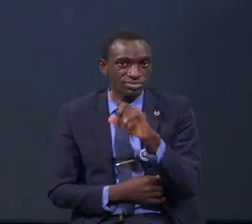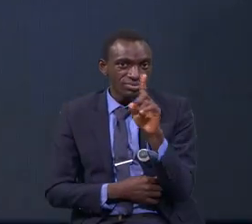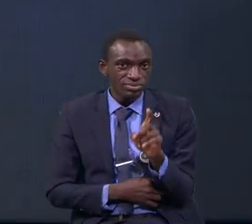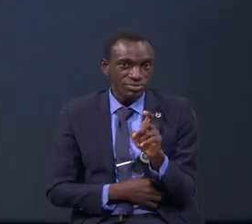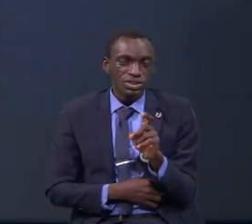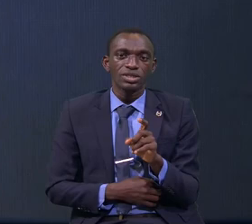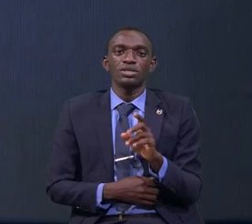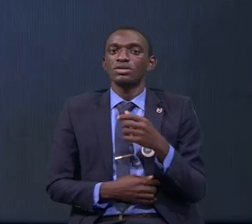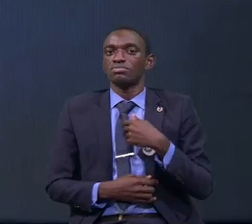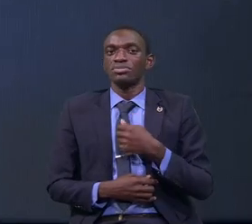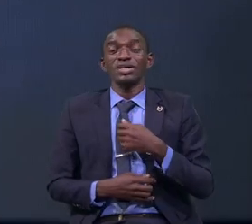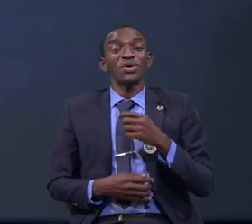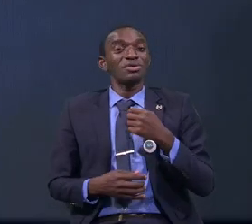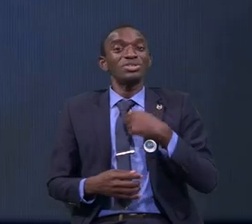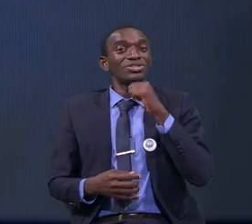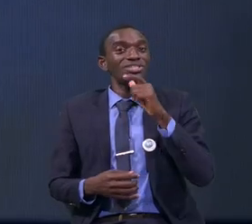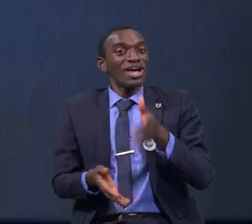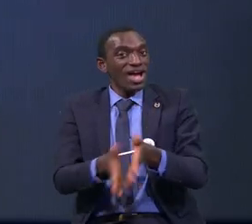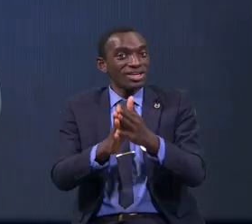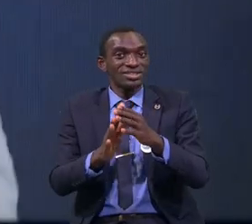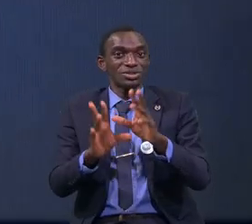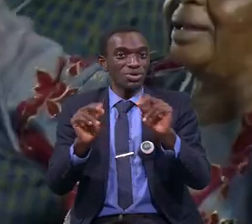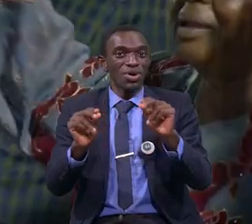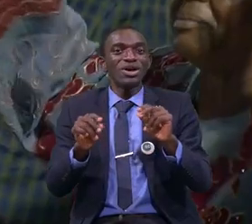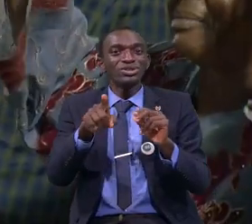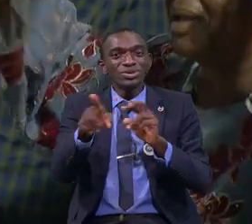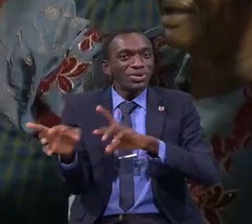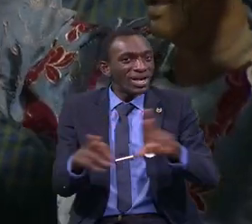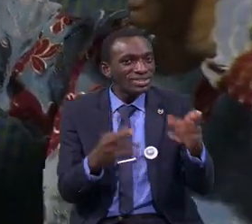didn't say, are you ready? I said, you are ready now.